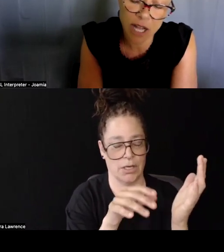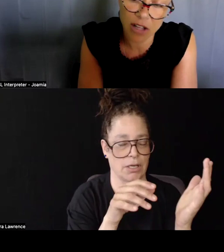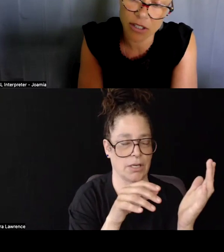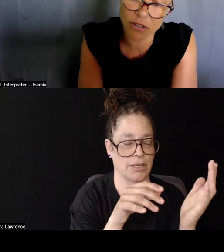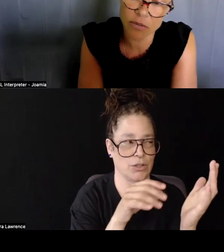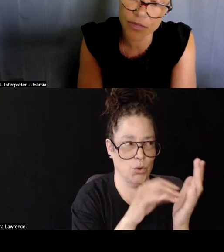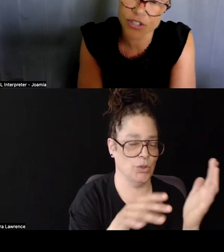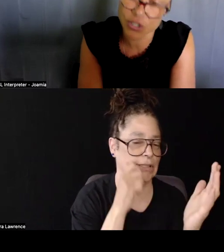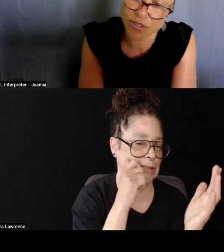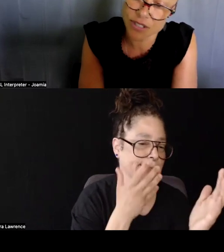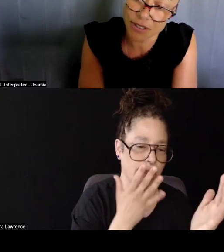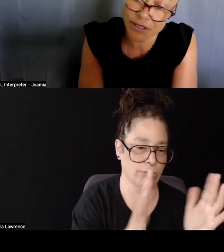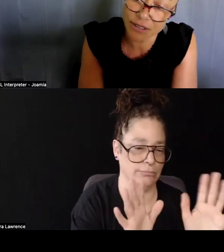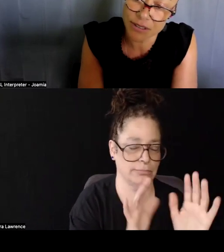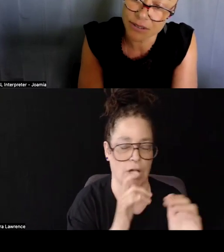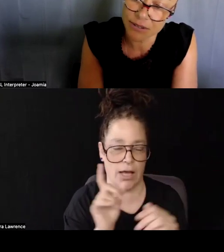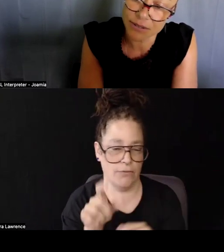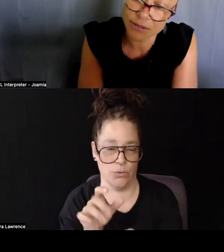skin color with the student.